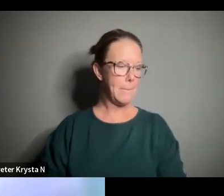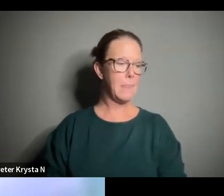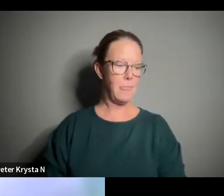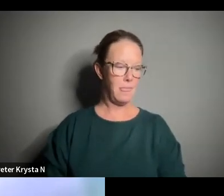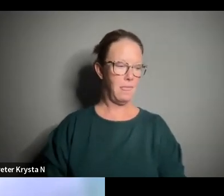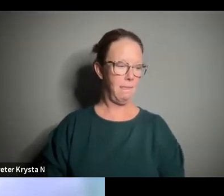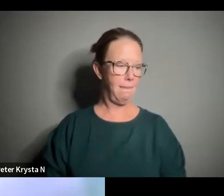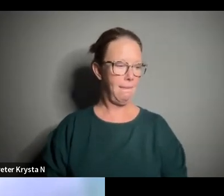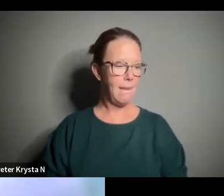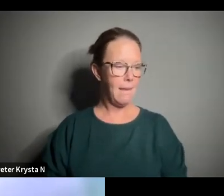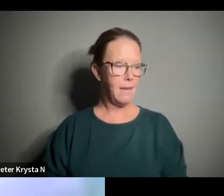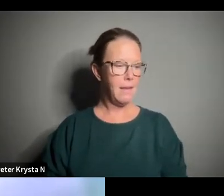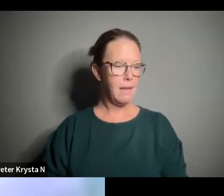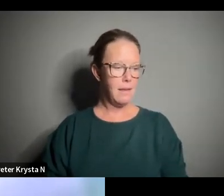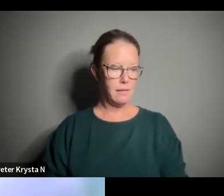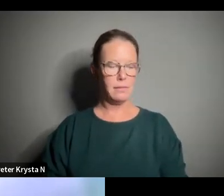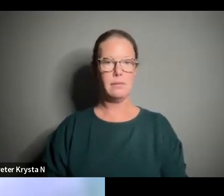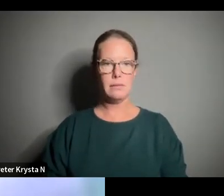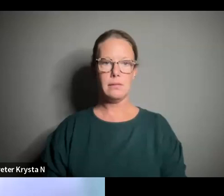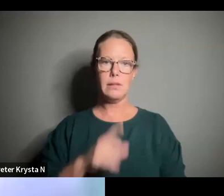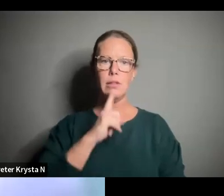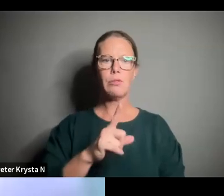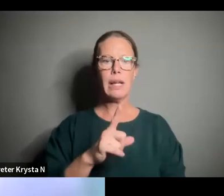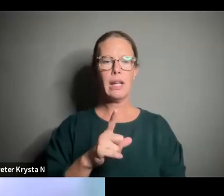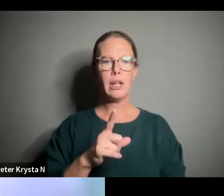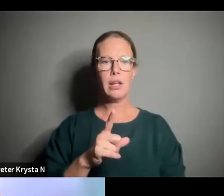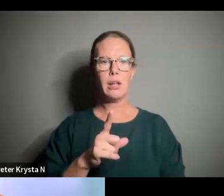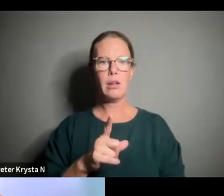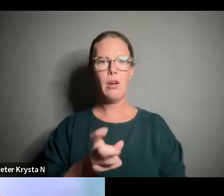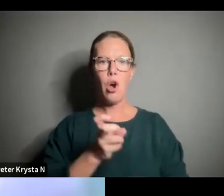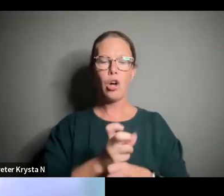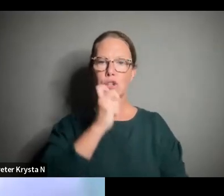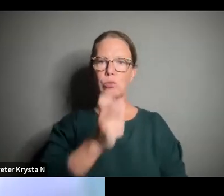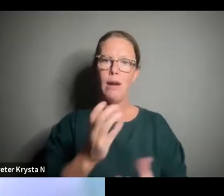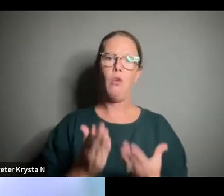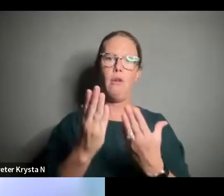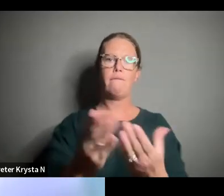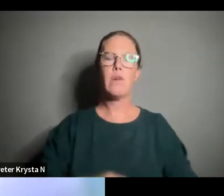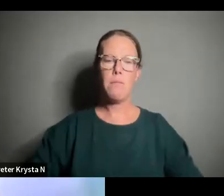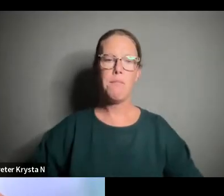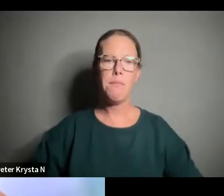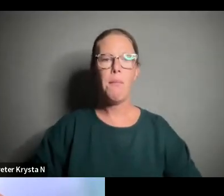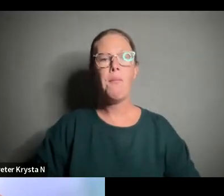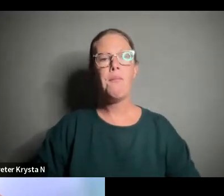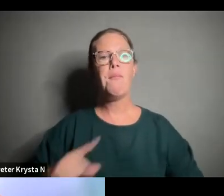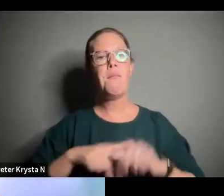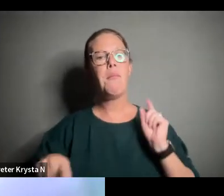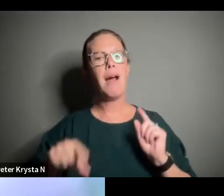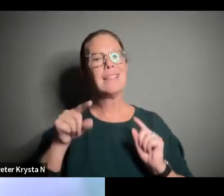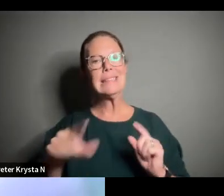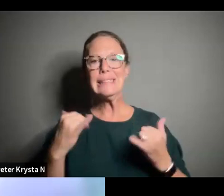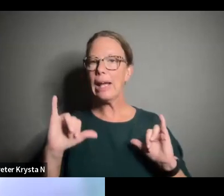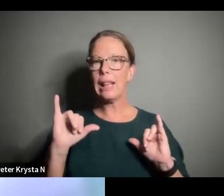care from the American College of Surgeons. So it'd be very hard to not offer that if a patient asks for it. But this is still an orphan